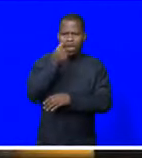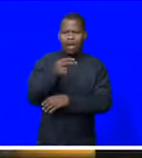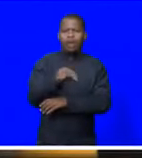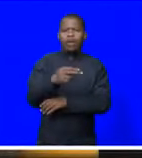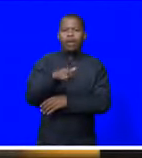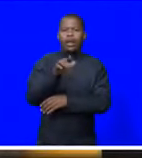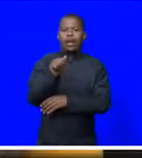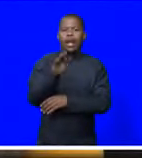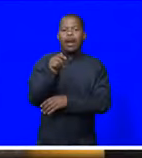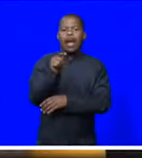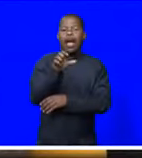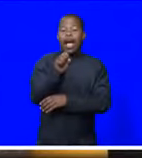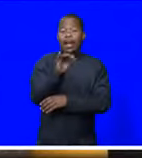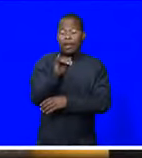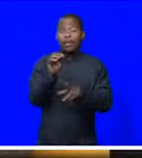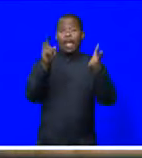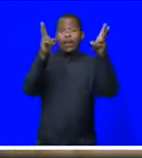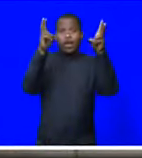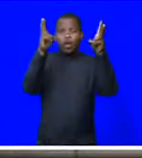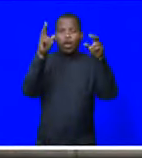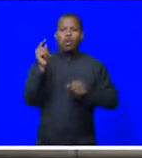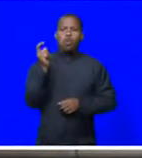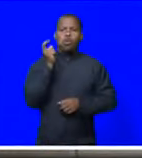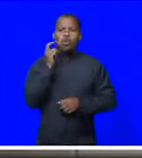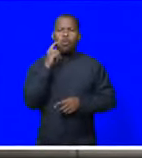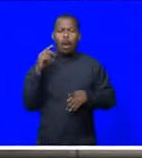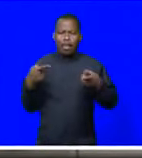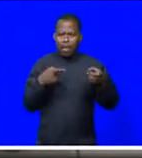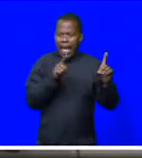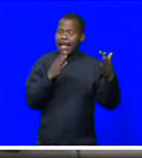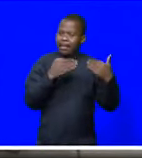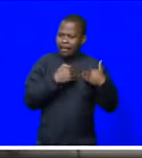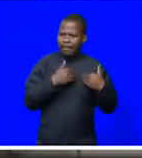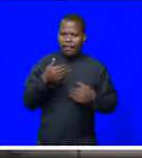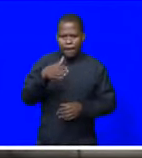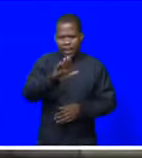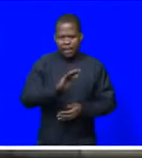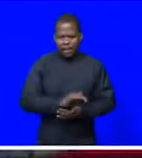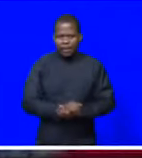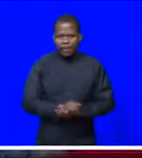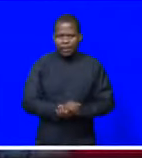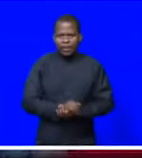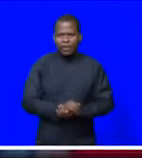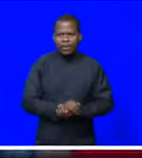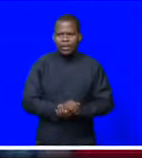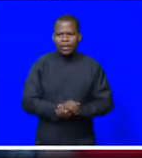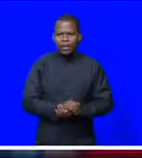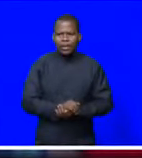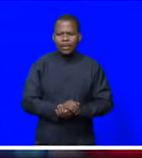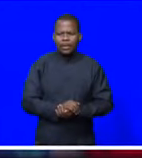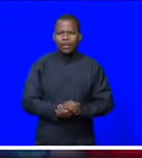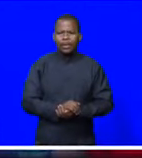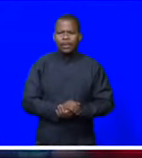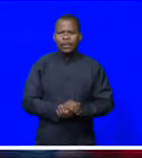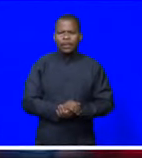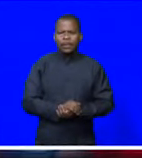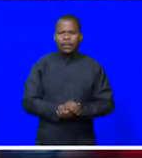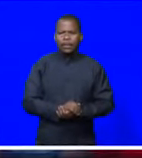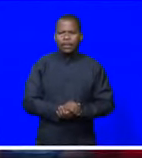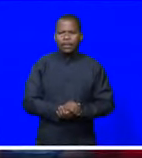safe abortion, a topic that has become the talk of the town those days. It's so much